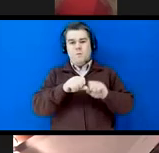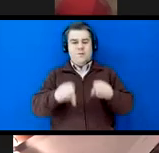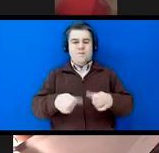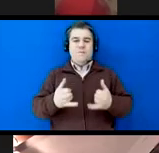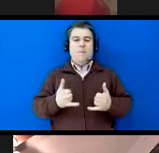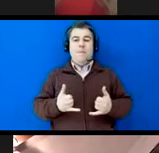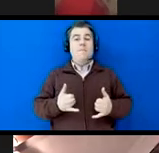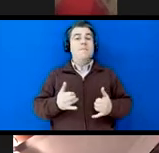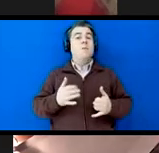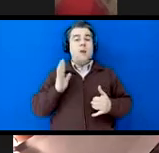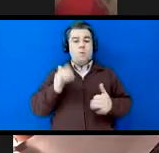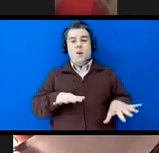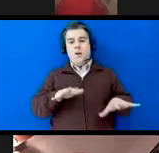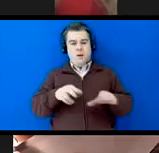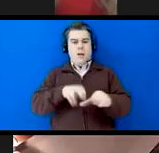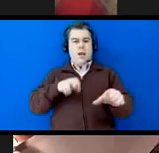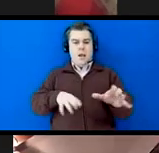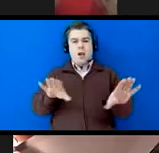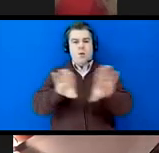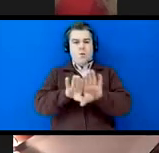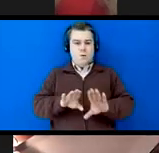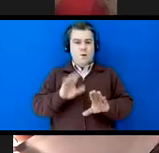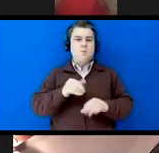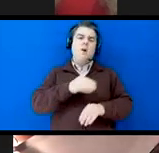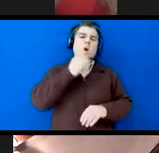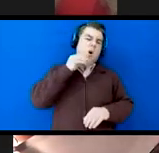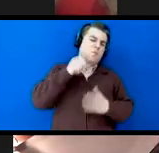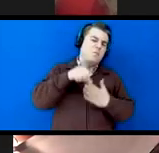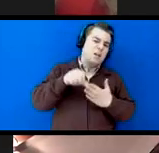of this section here. And just so you know, I'm going to go to the home page first.